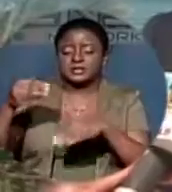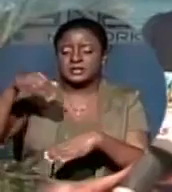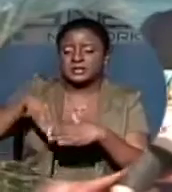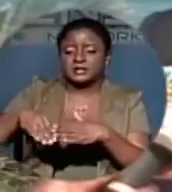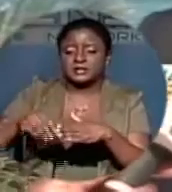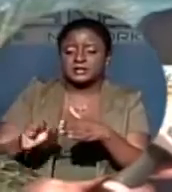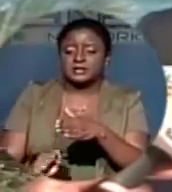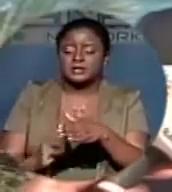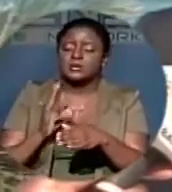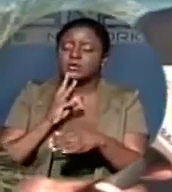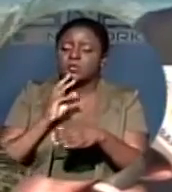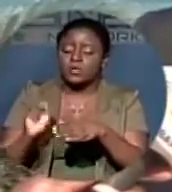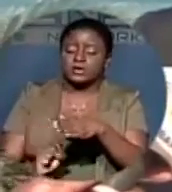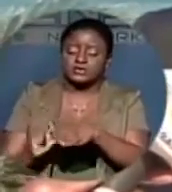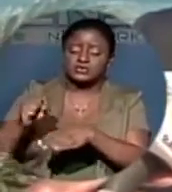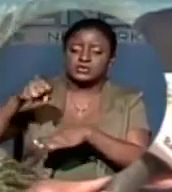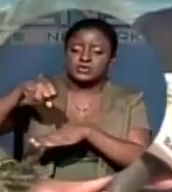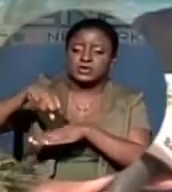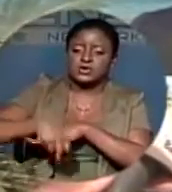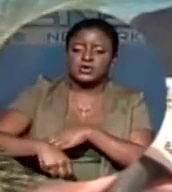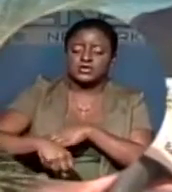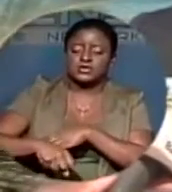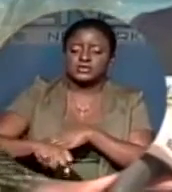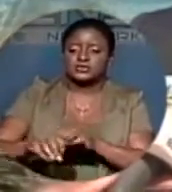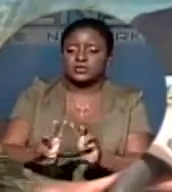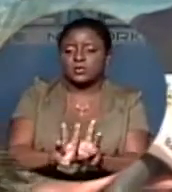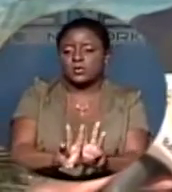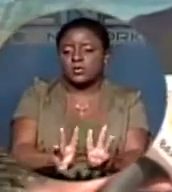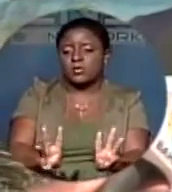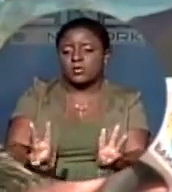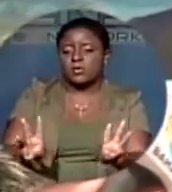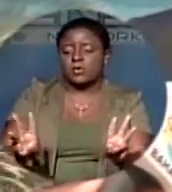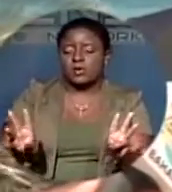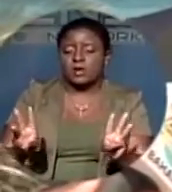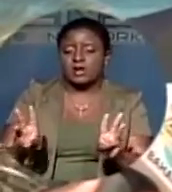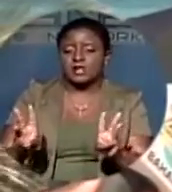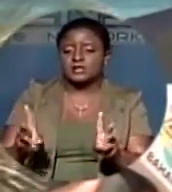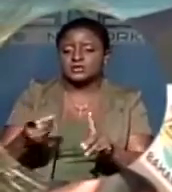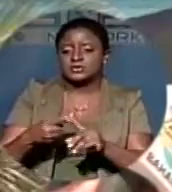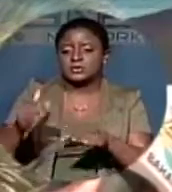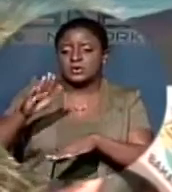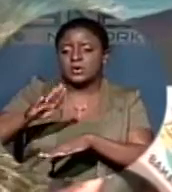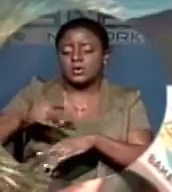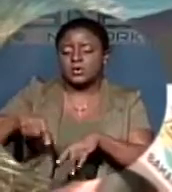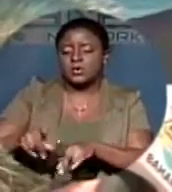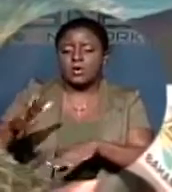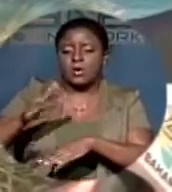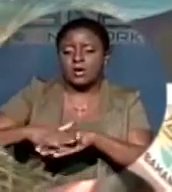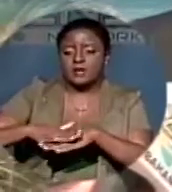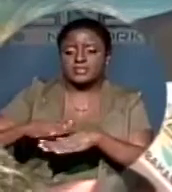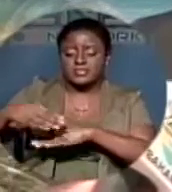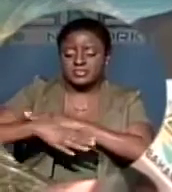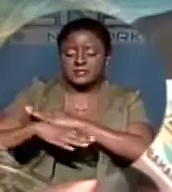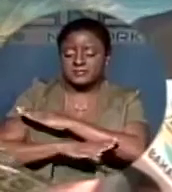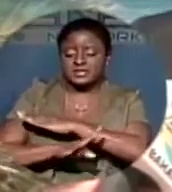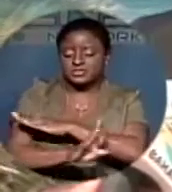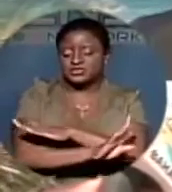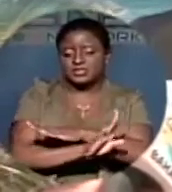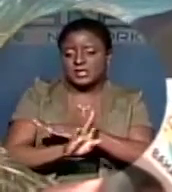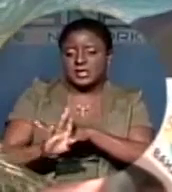surge wall that will go on the beach line on the property.